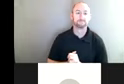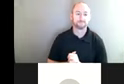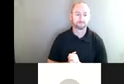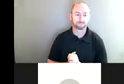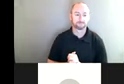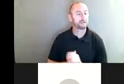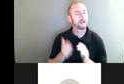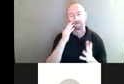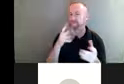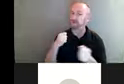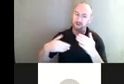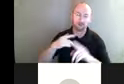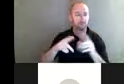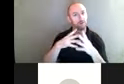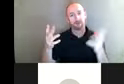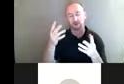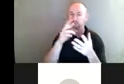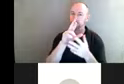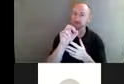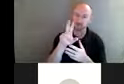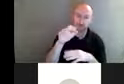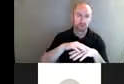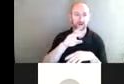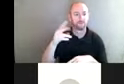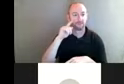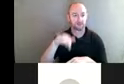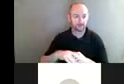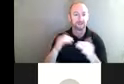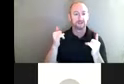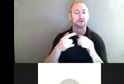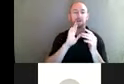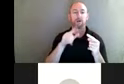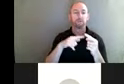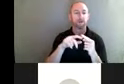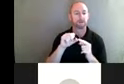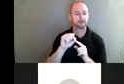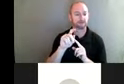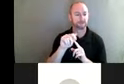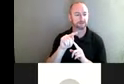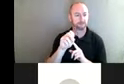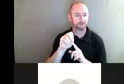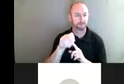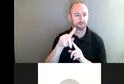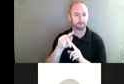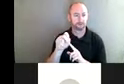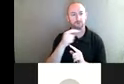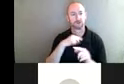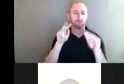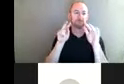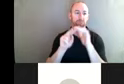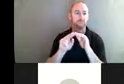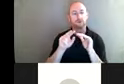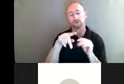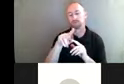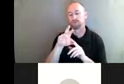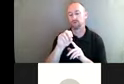I know I'm moving pretty quick, but we got a lot of resources on our website for this. Now I want to jump into state plane because, right, we love those projected coordinate systems,